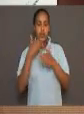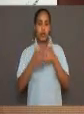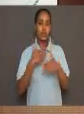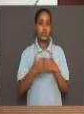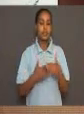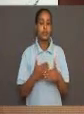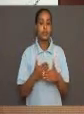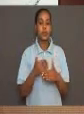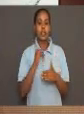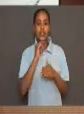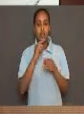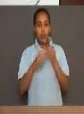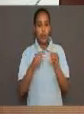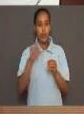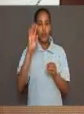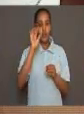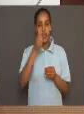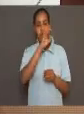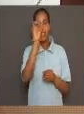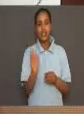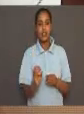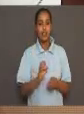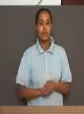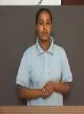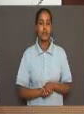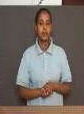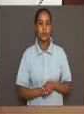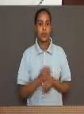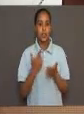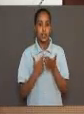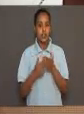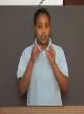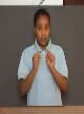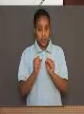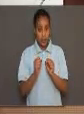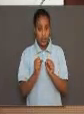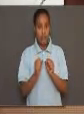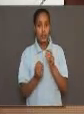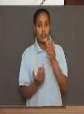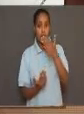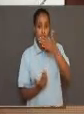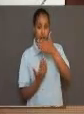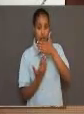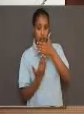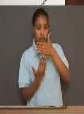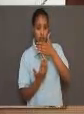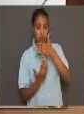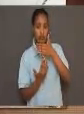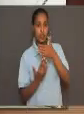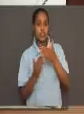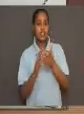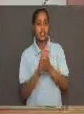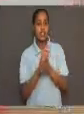process is about 10%. This can be fractioned to yield glacial